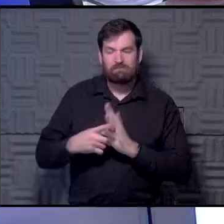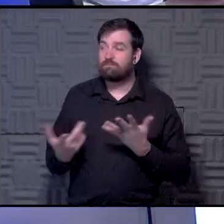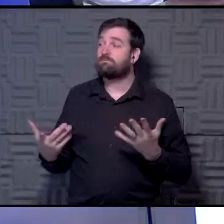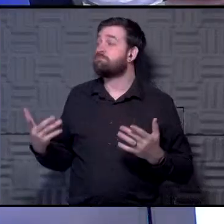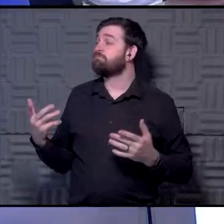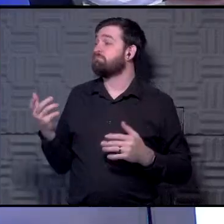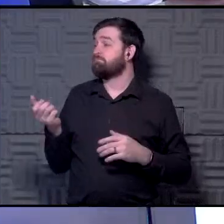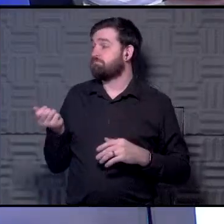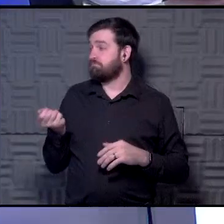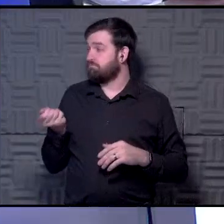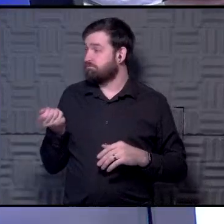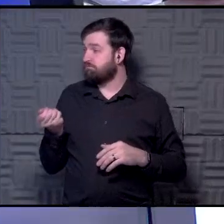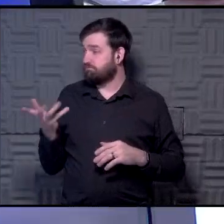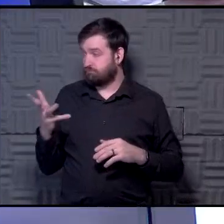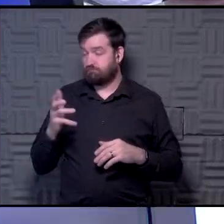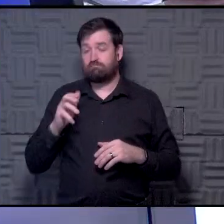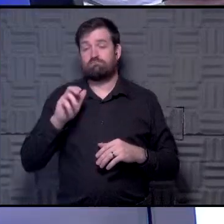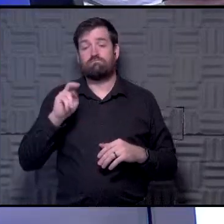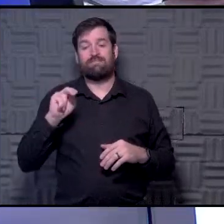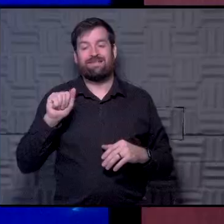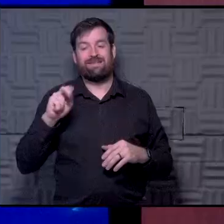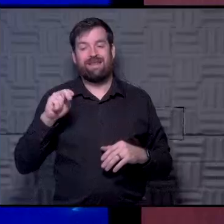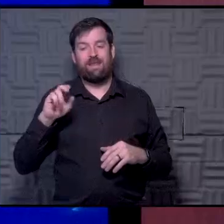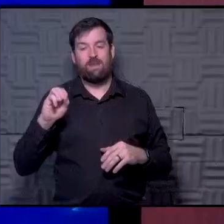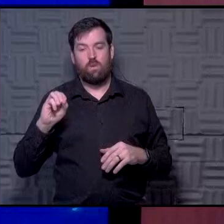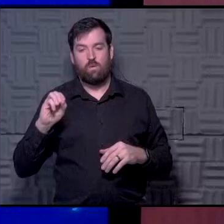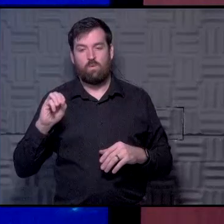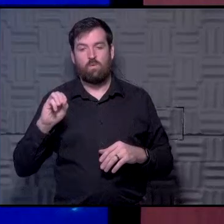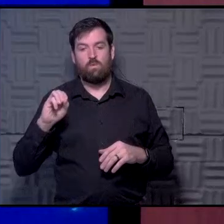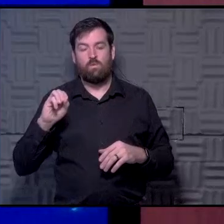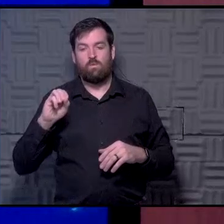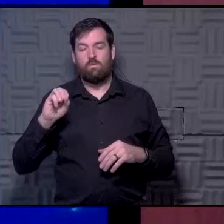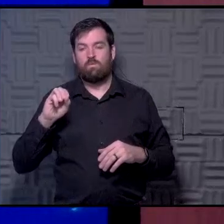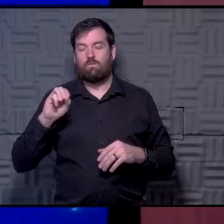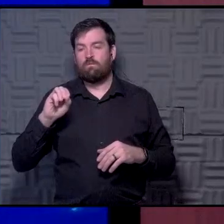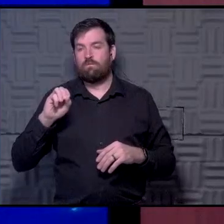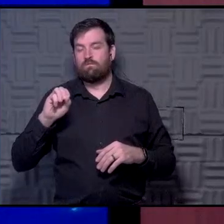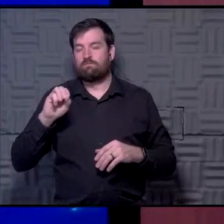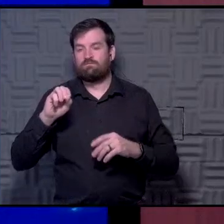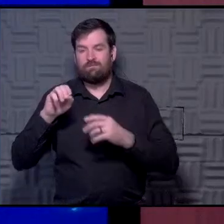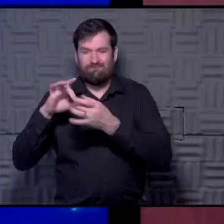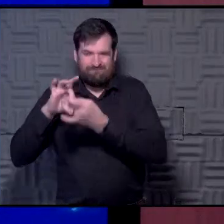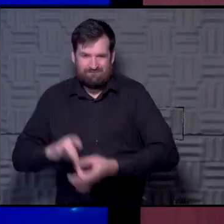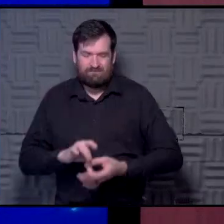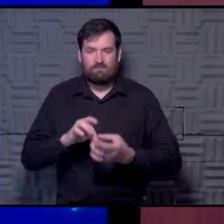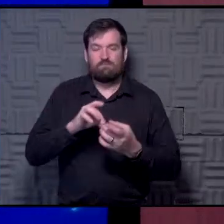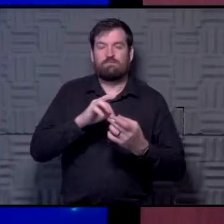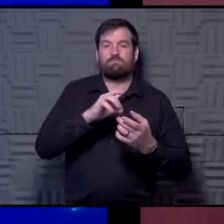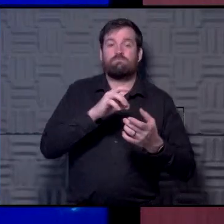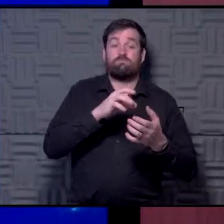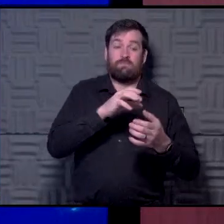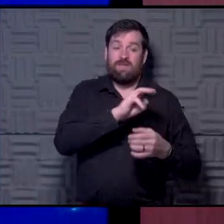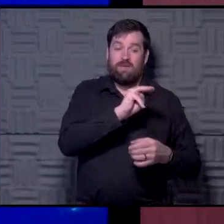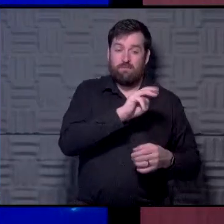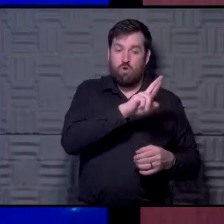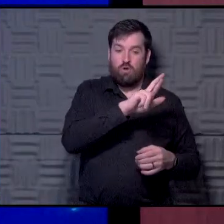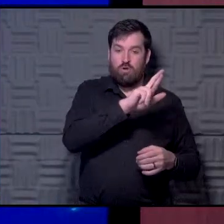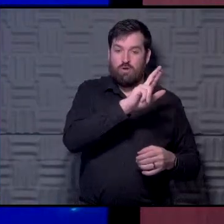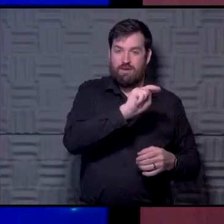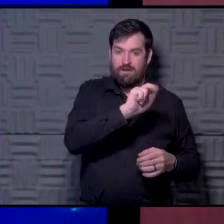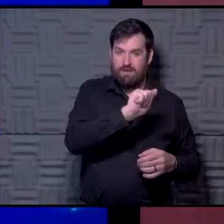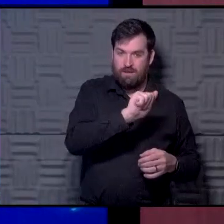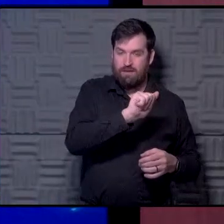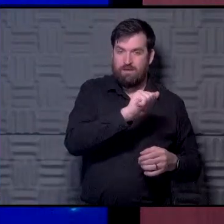thoughts. So first of all, this is an adenovirus-based vector as opposed to a messenger RNA vector. We heard from Dr. Pood yesterday that the